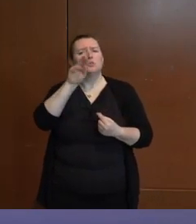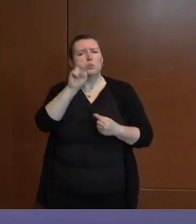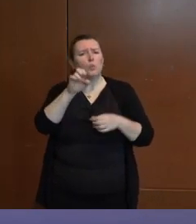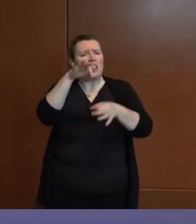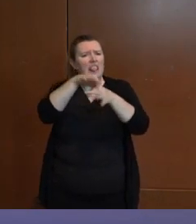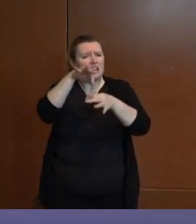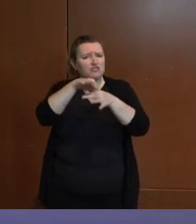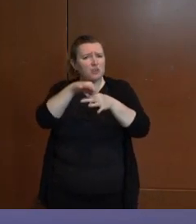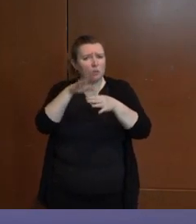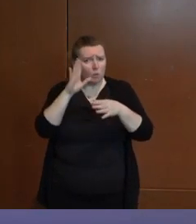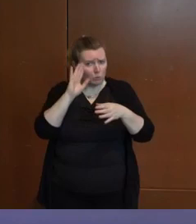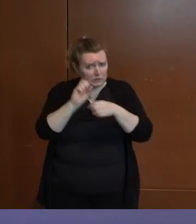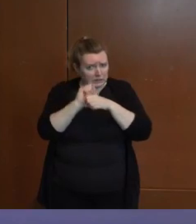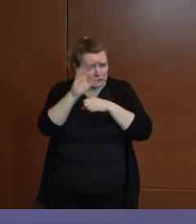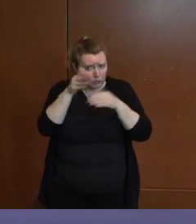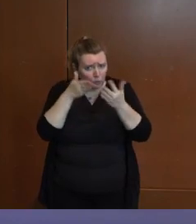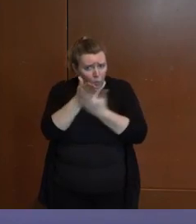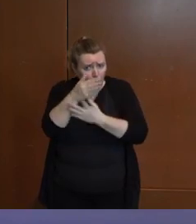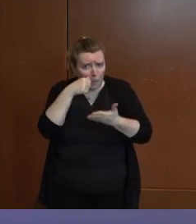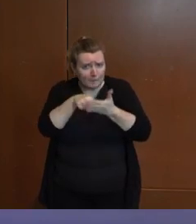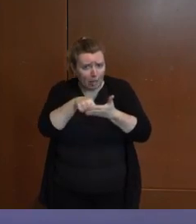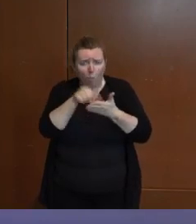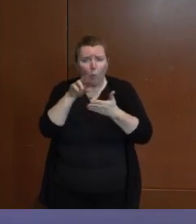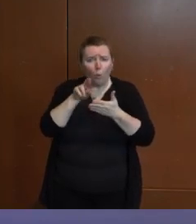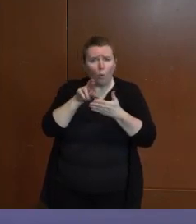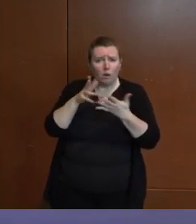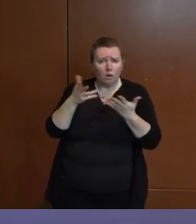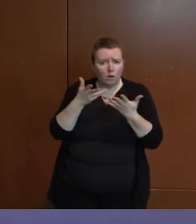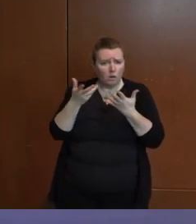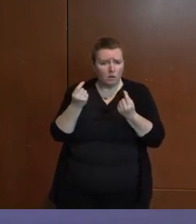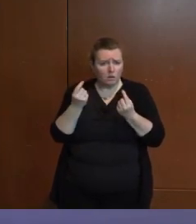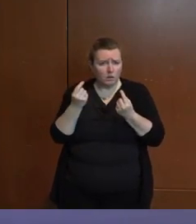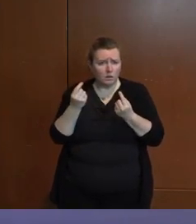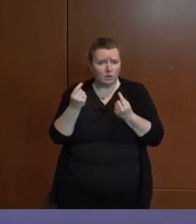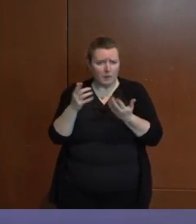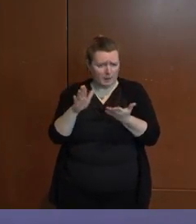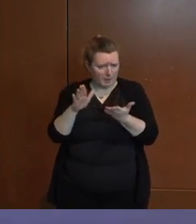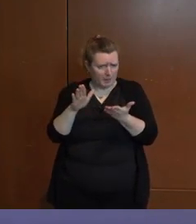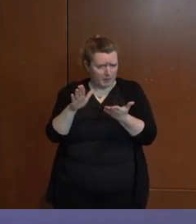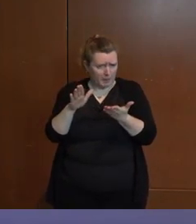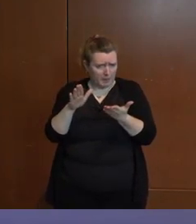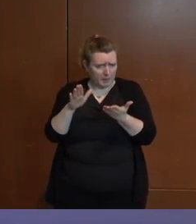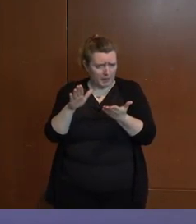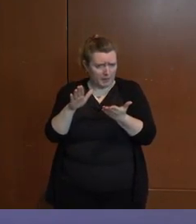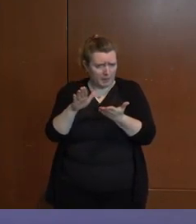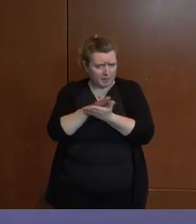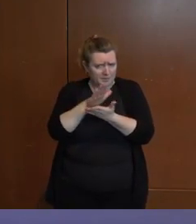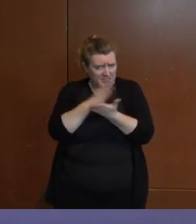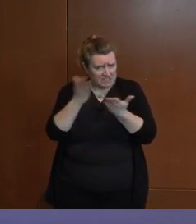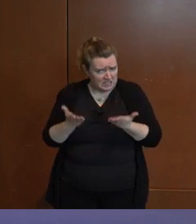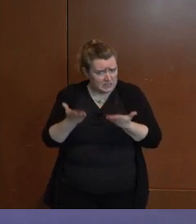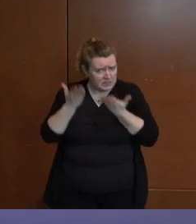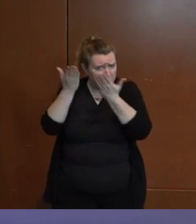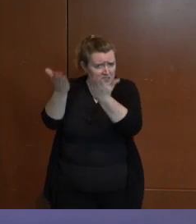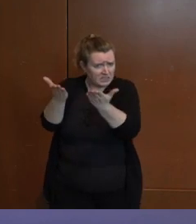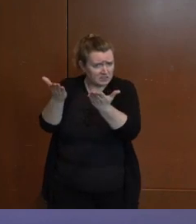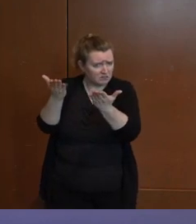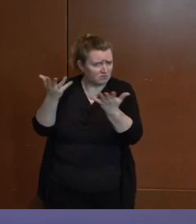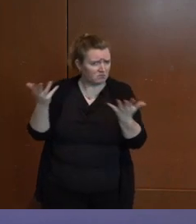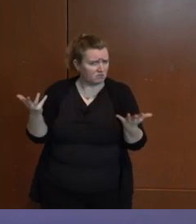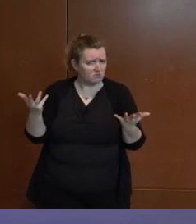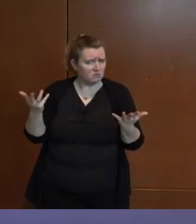is quarantining paper petitions, do you plan to extend the amount of days that candidates have to